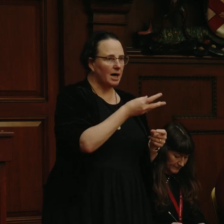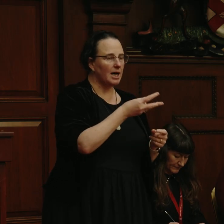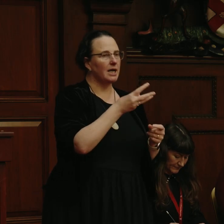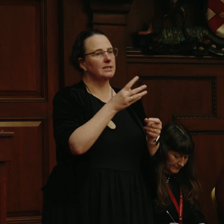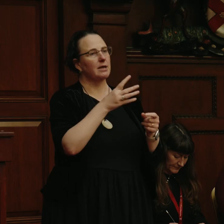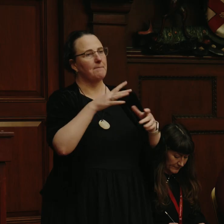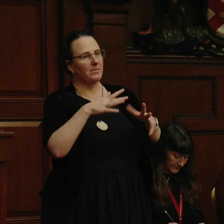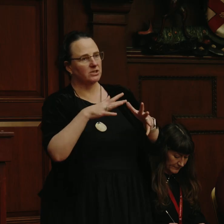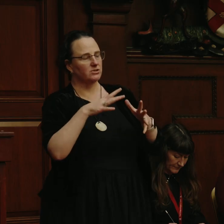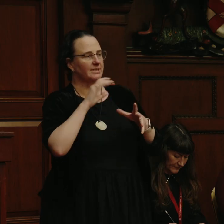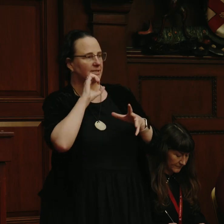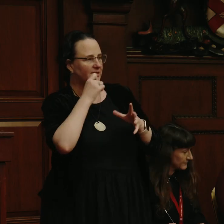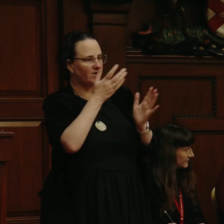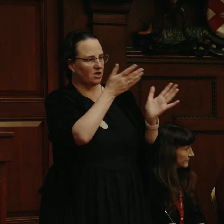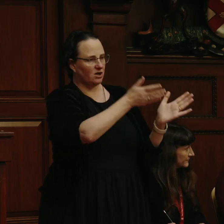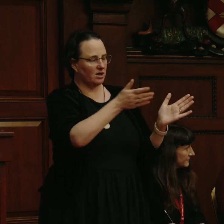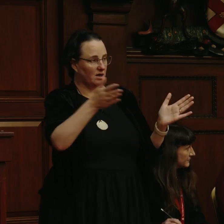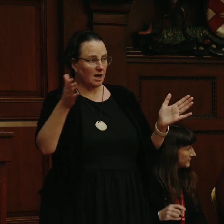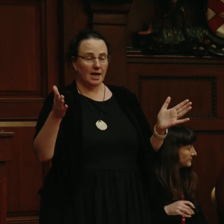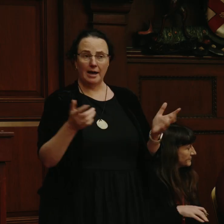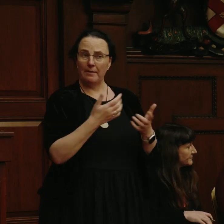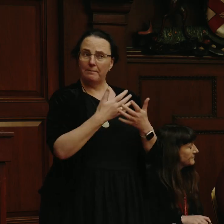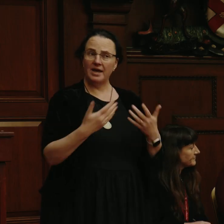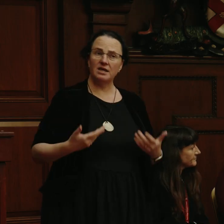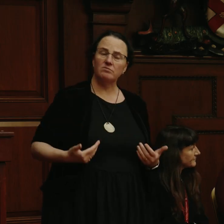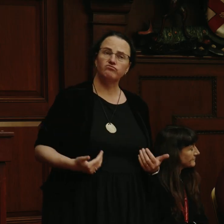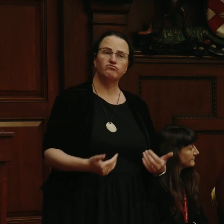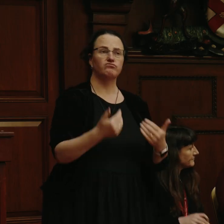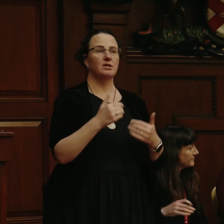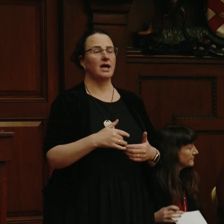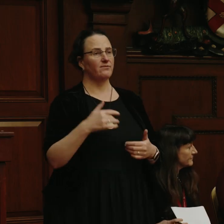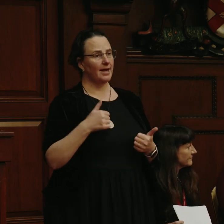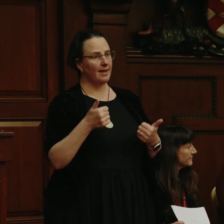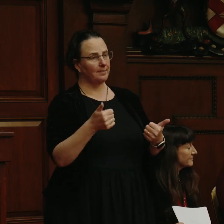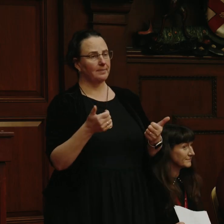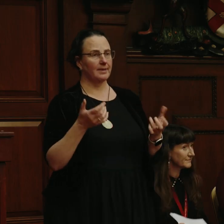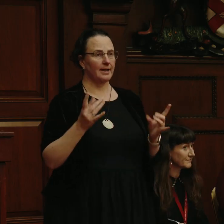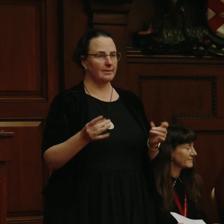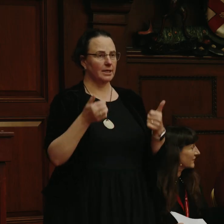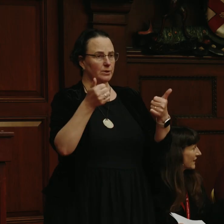know, many people, I think, go on to live perfectly healthy and good lives.